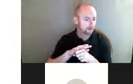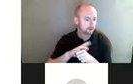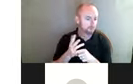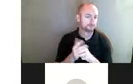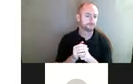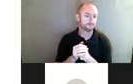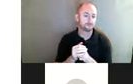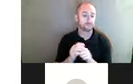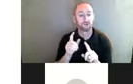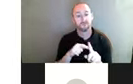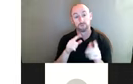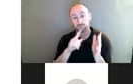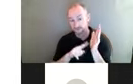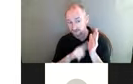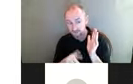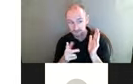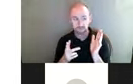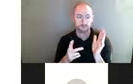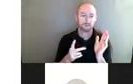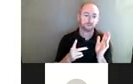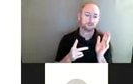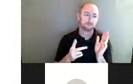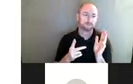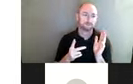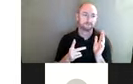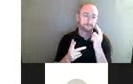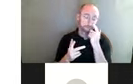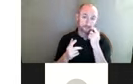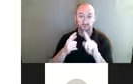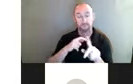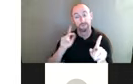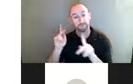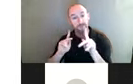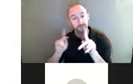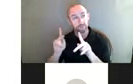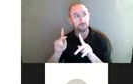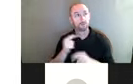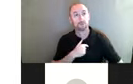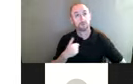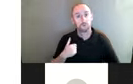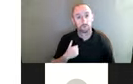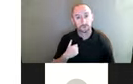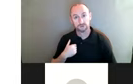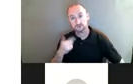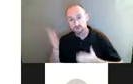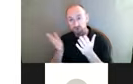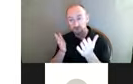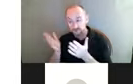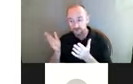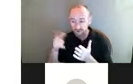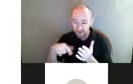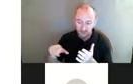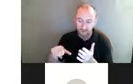you know, is it from research, is it from the people that we are serving, to the